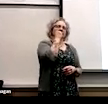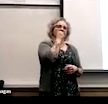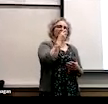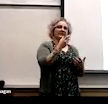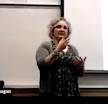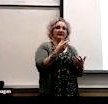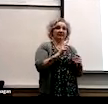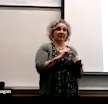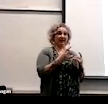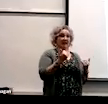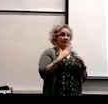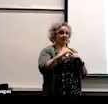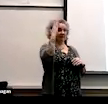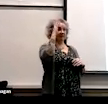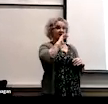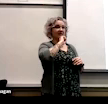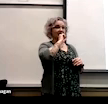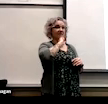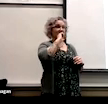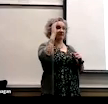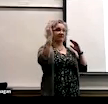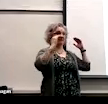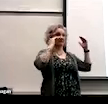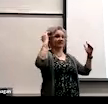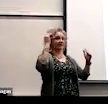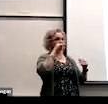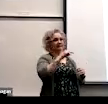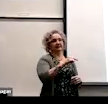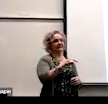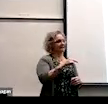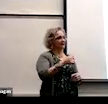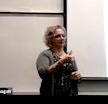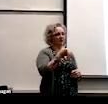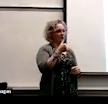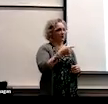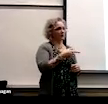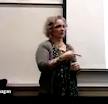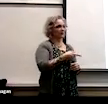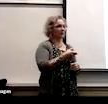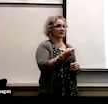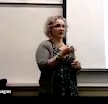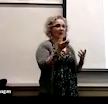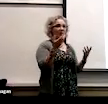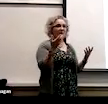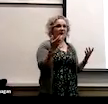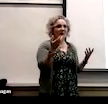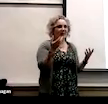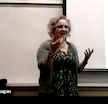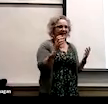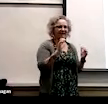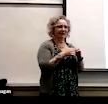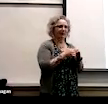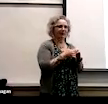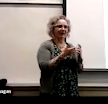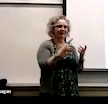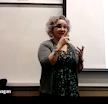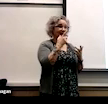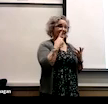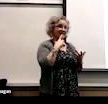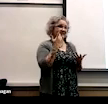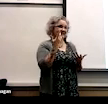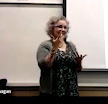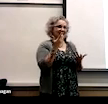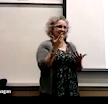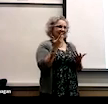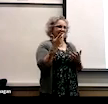4 security guards to restrain her, is there any way that you've come across or sort of institutionally to change those